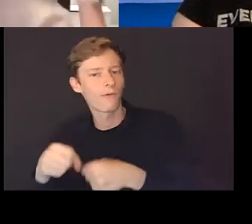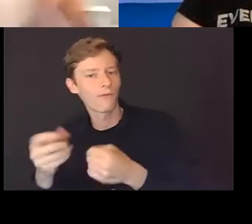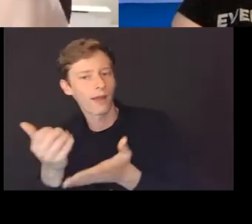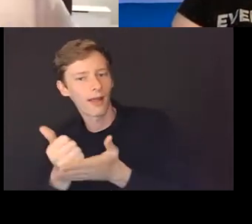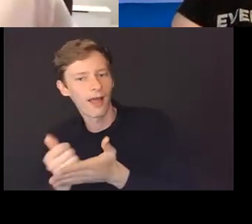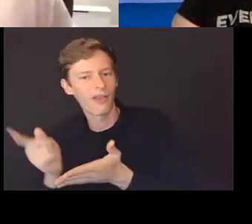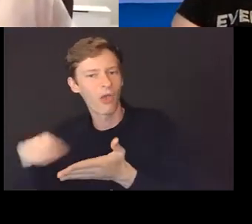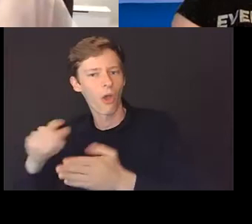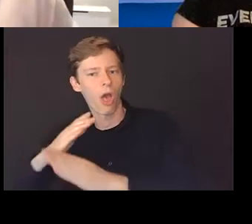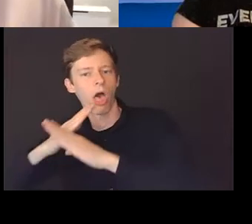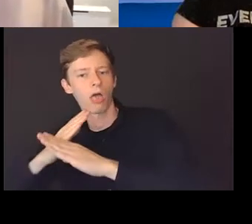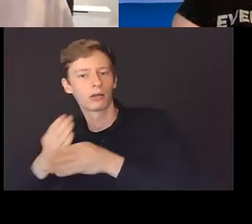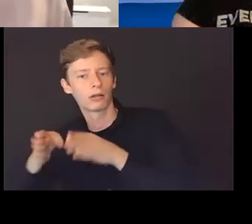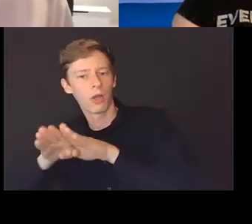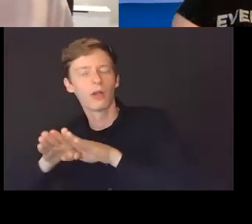closed to folks.